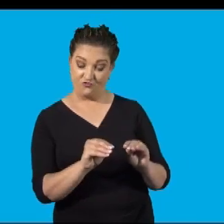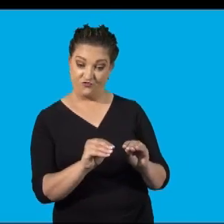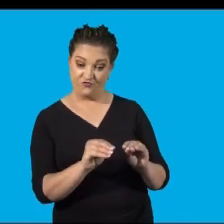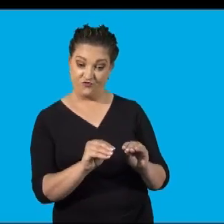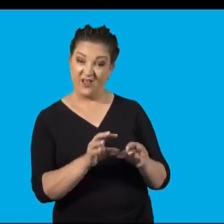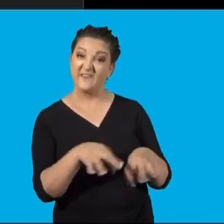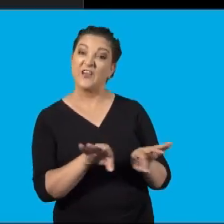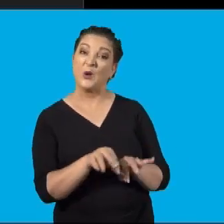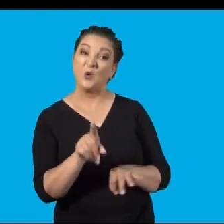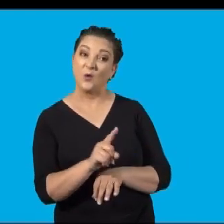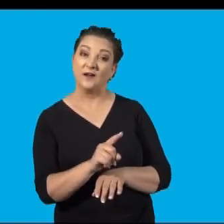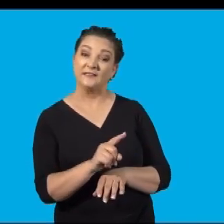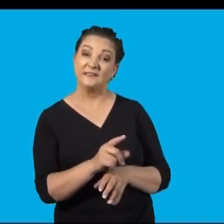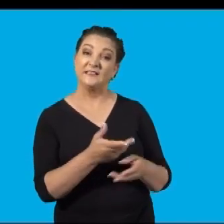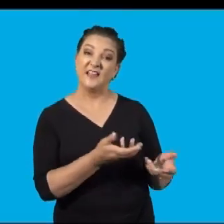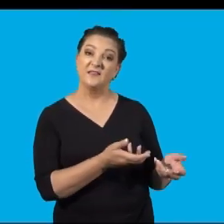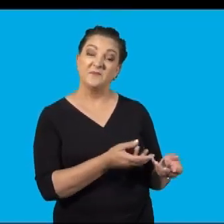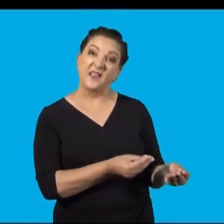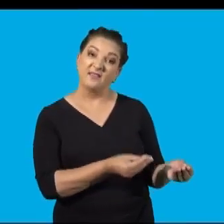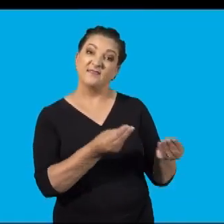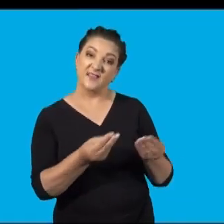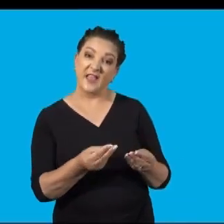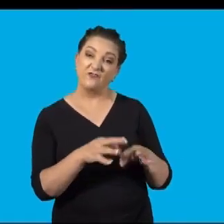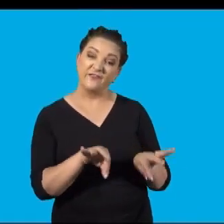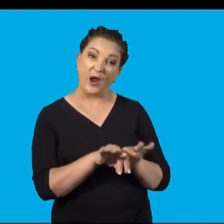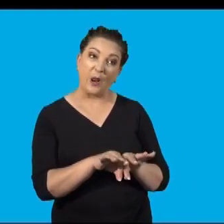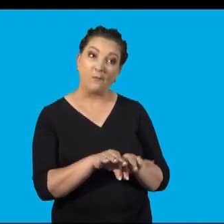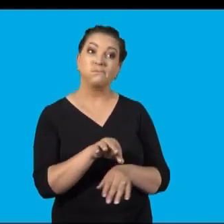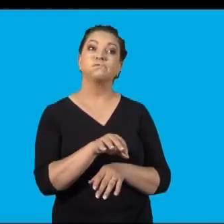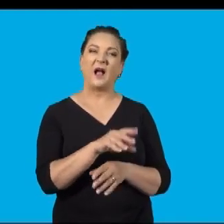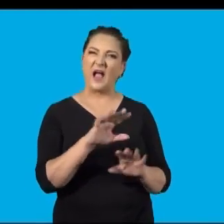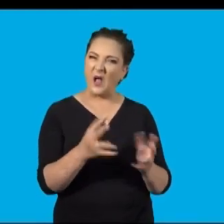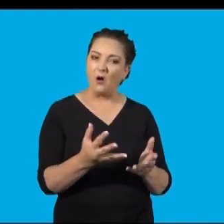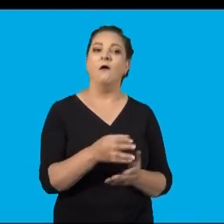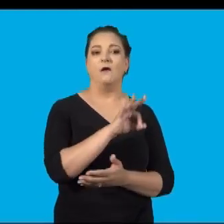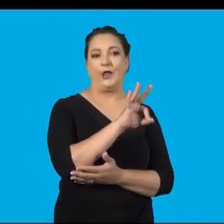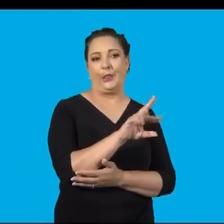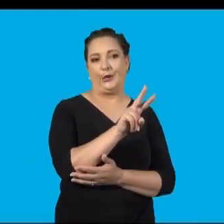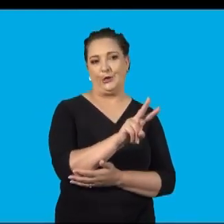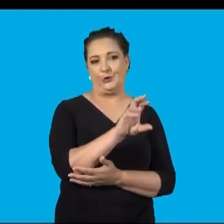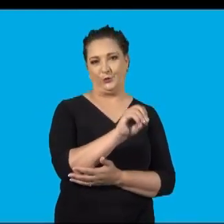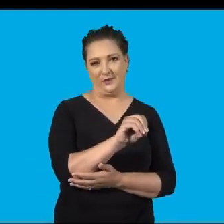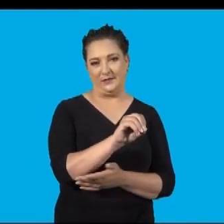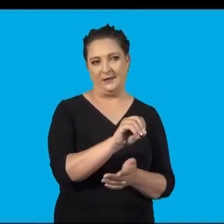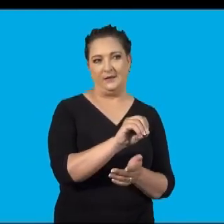come here and I'll get my carrying value. So remember, I'm saying